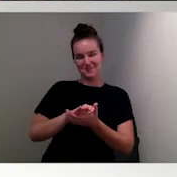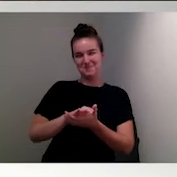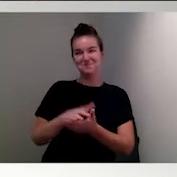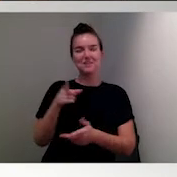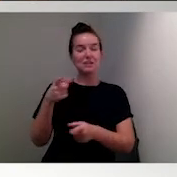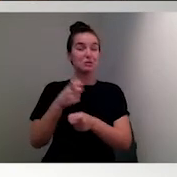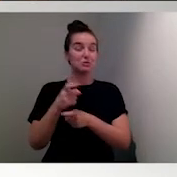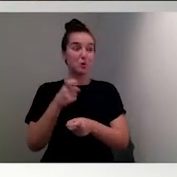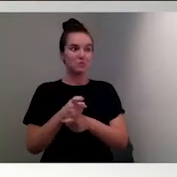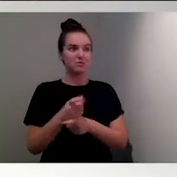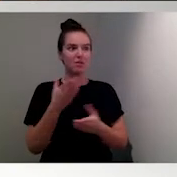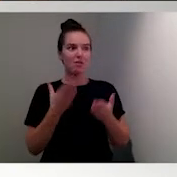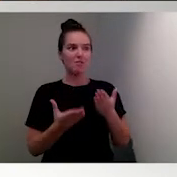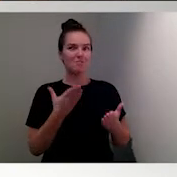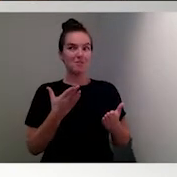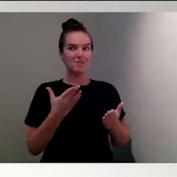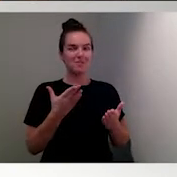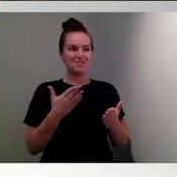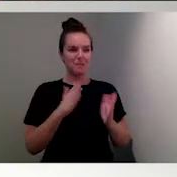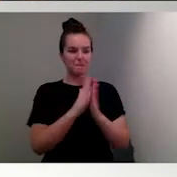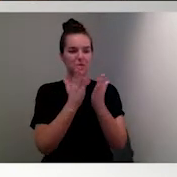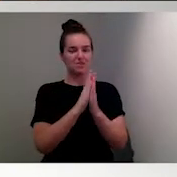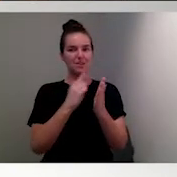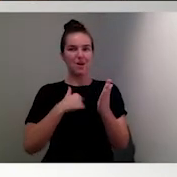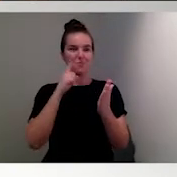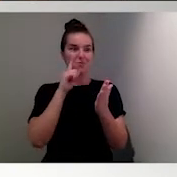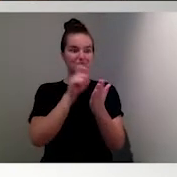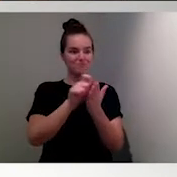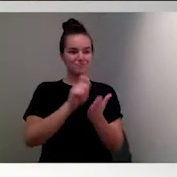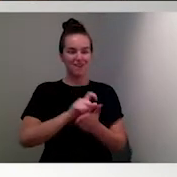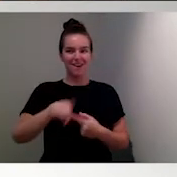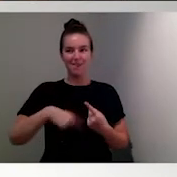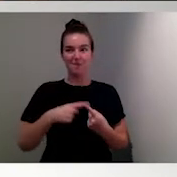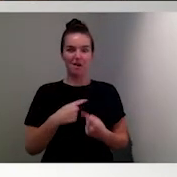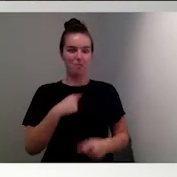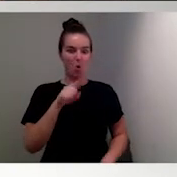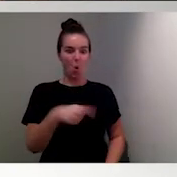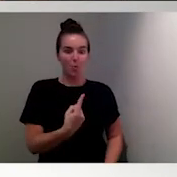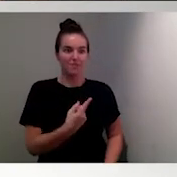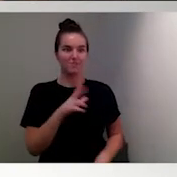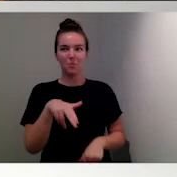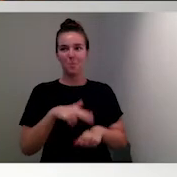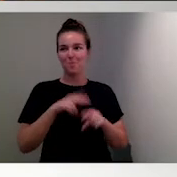a book about being the only neurotypical person in an atypical household.